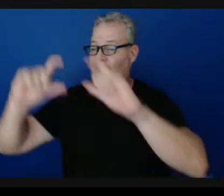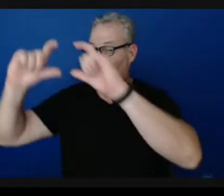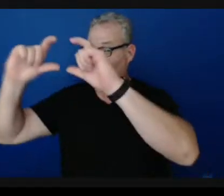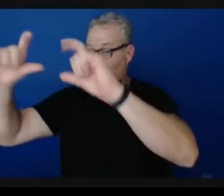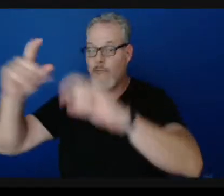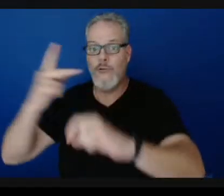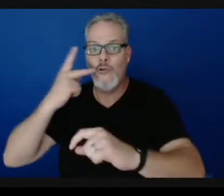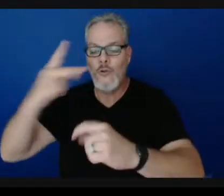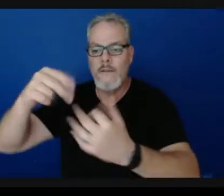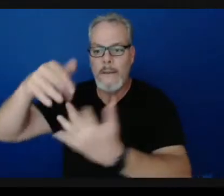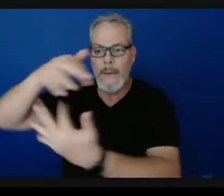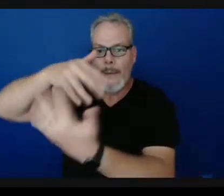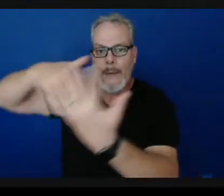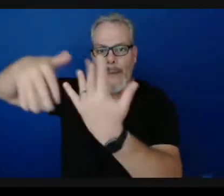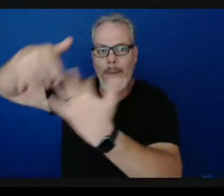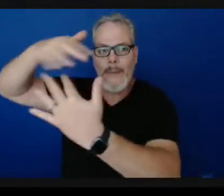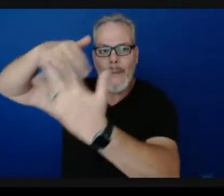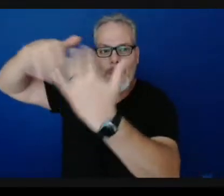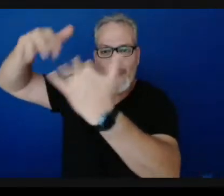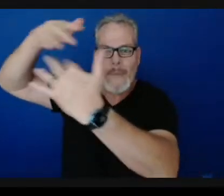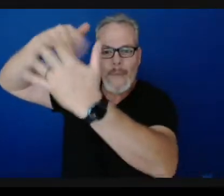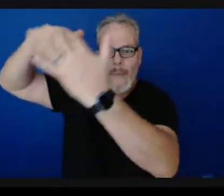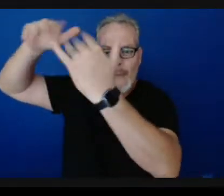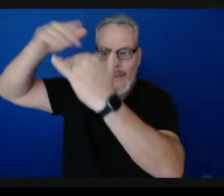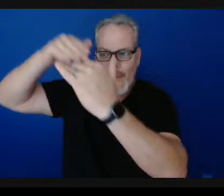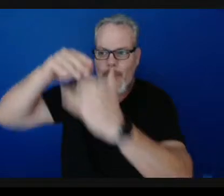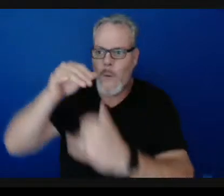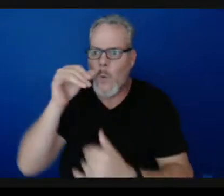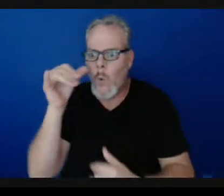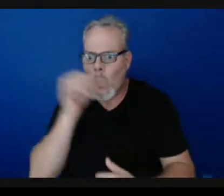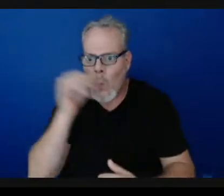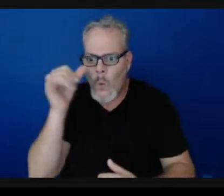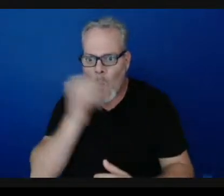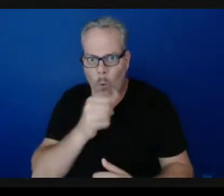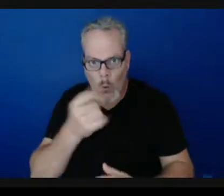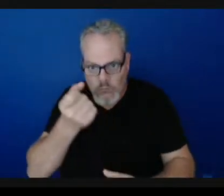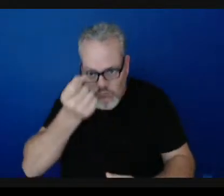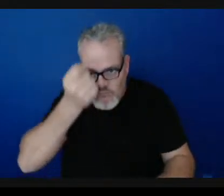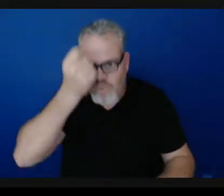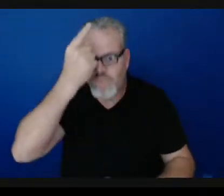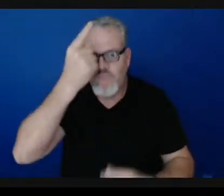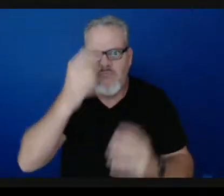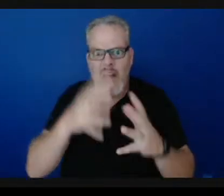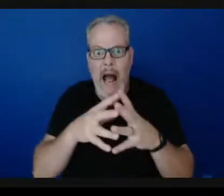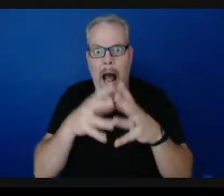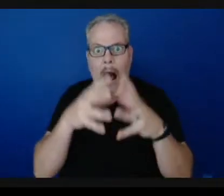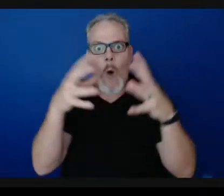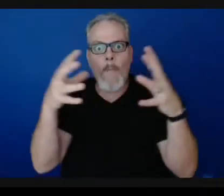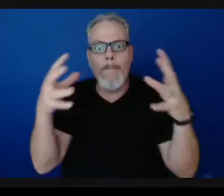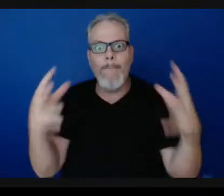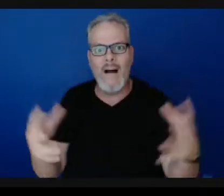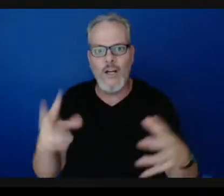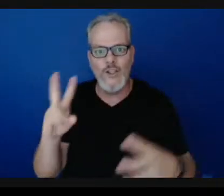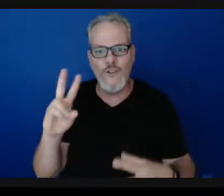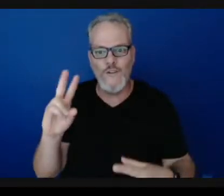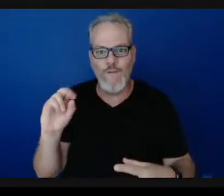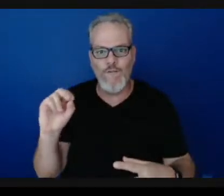plume and really get a good idea of how much fog was really being pushed out.